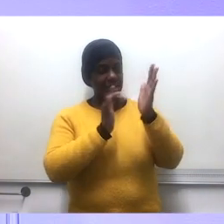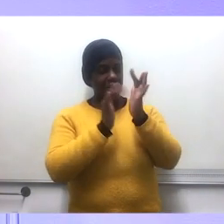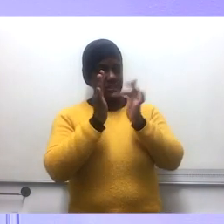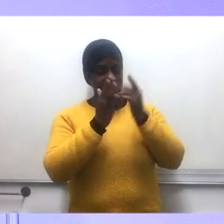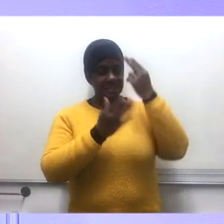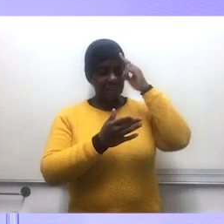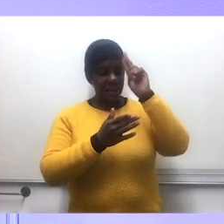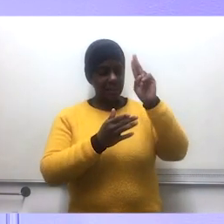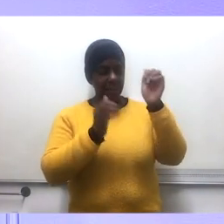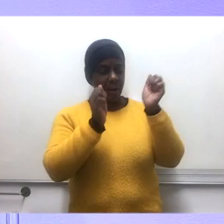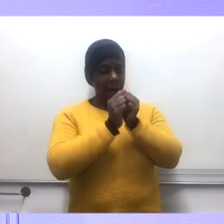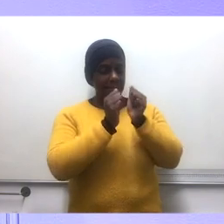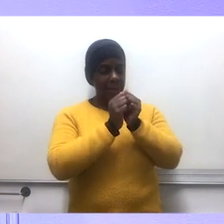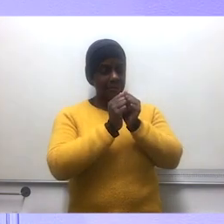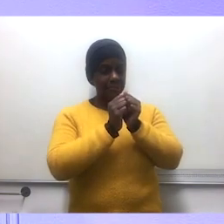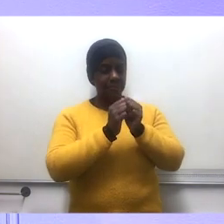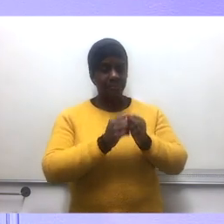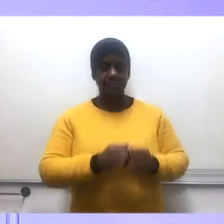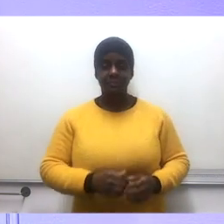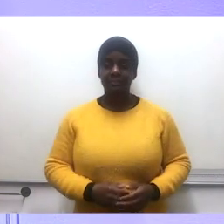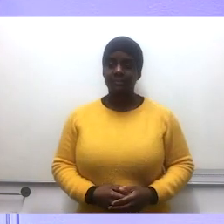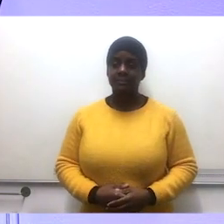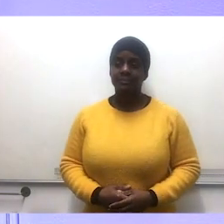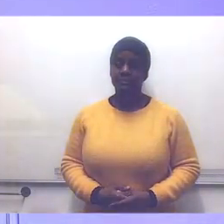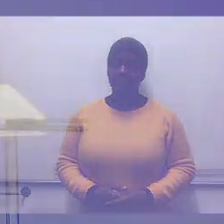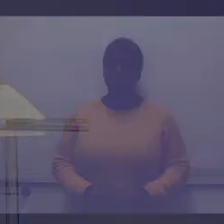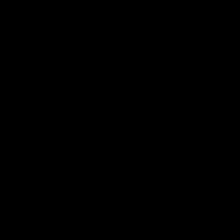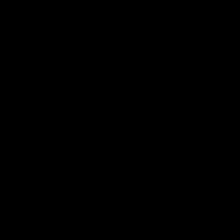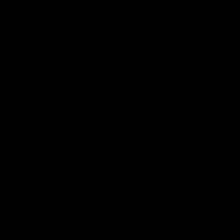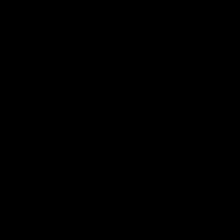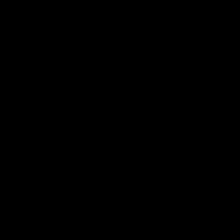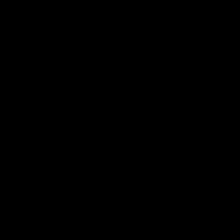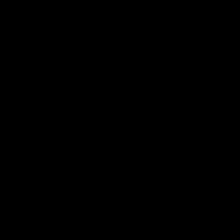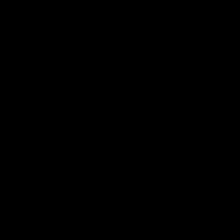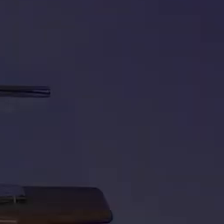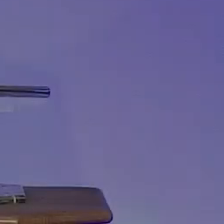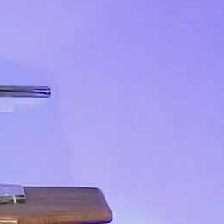name. Amen. Amen. God bless you.